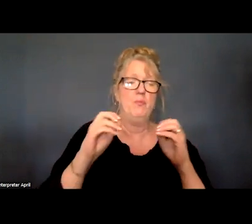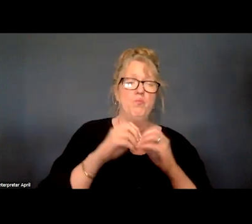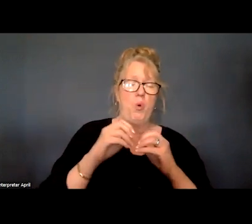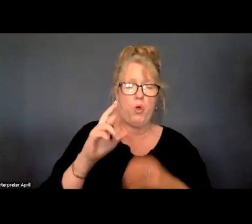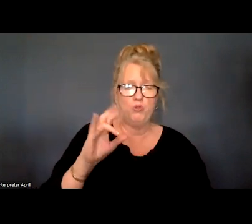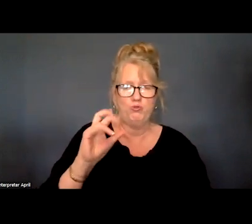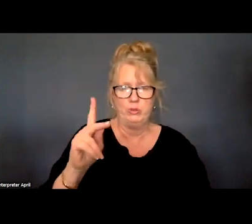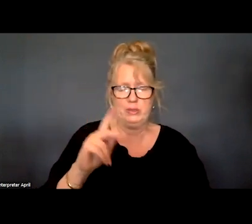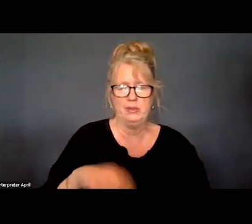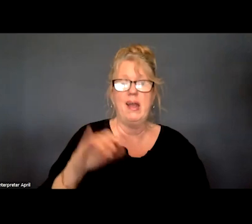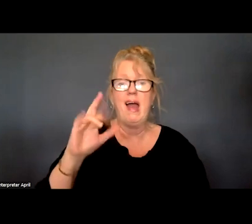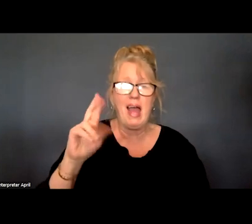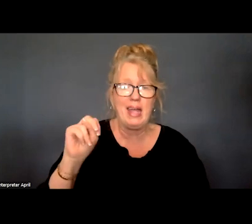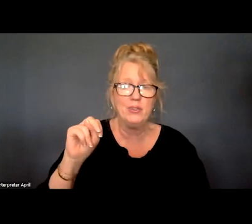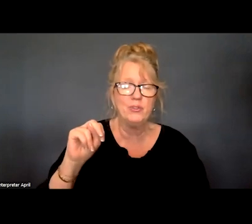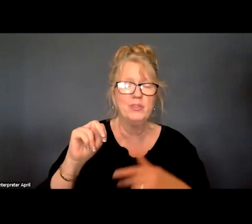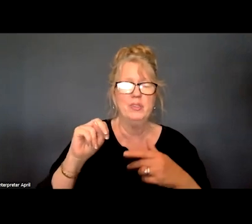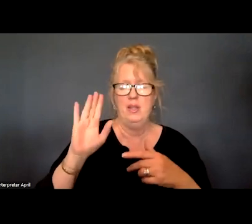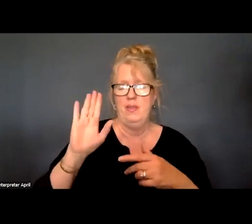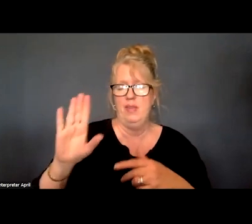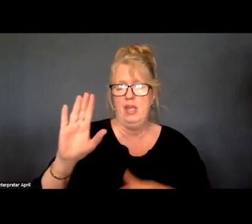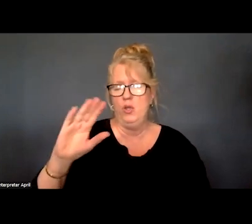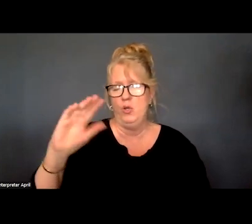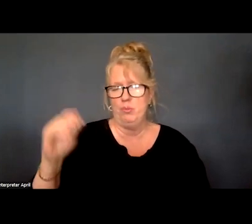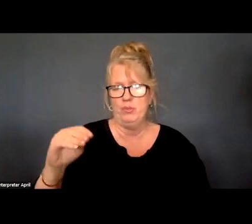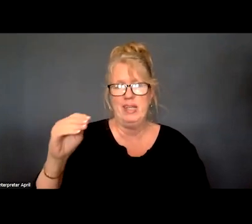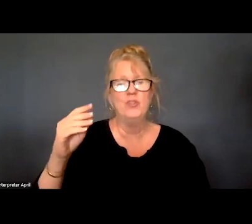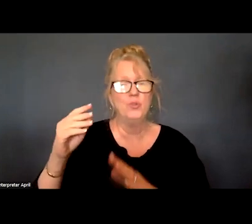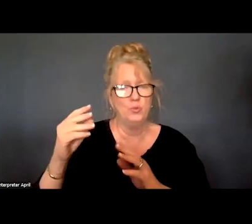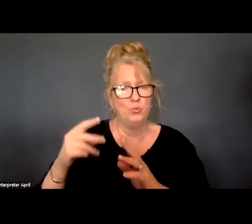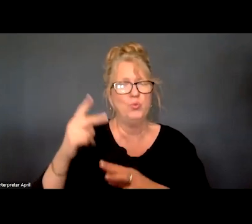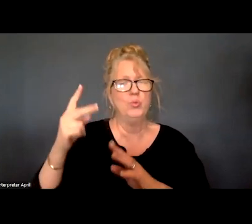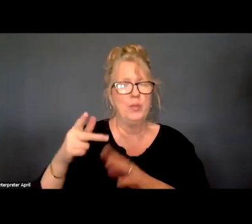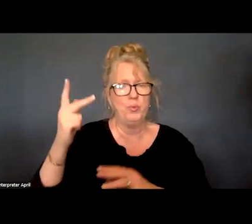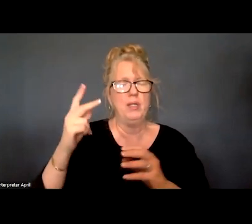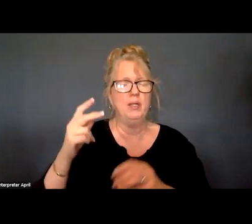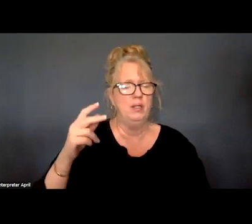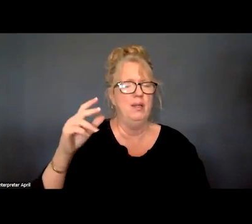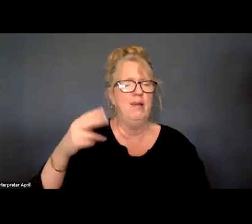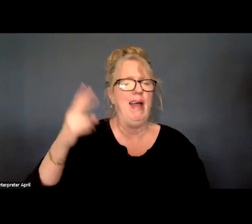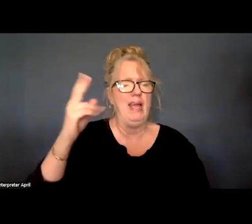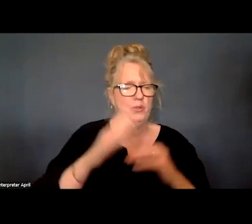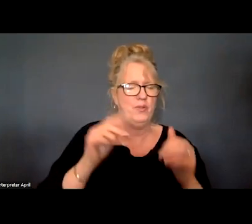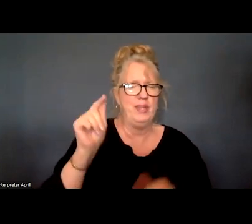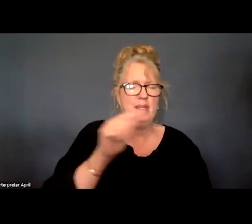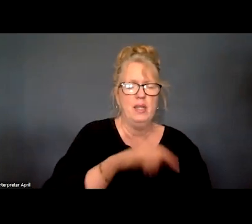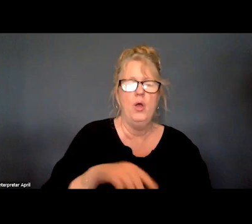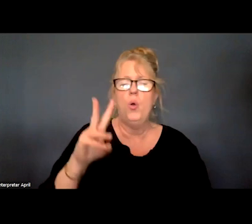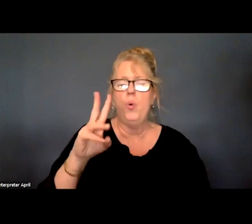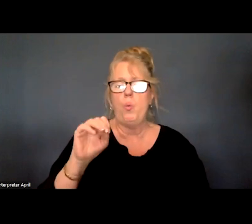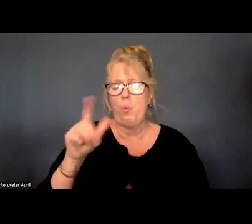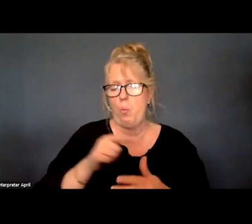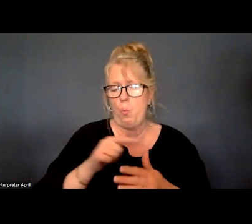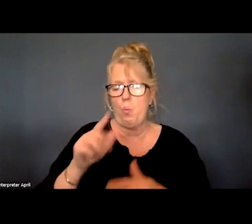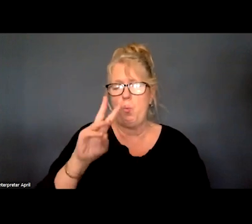those being iron and steel workers, who had a suicide rate 2.3 times higher than all males in construction. Welders and brick masons were also at a